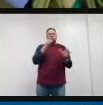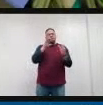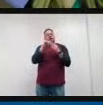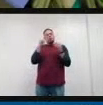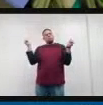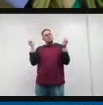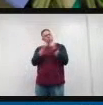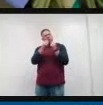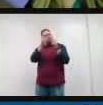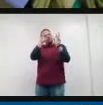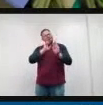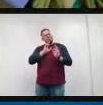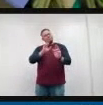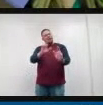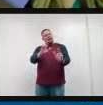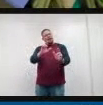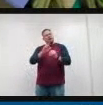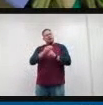a respectful manner